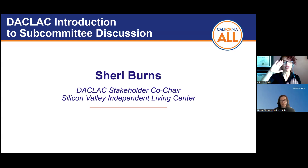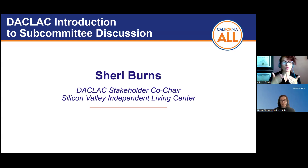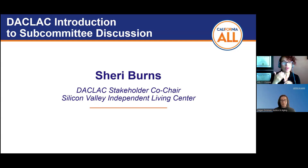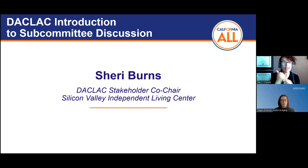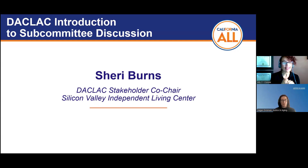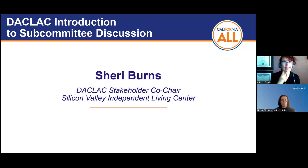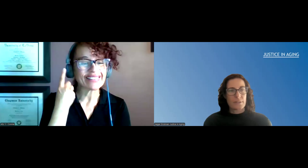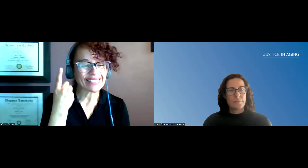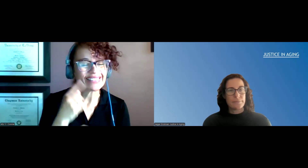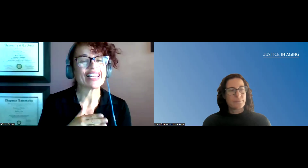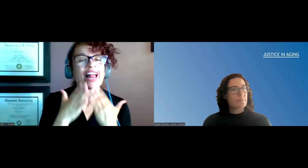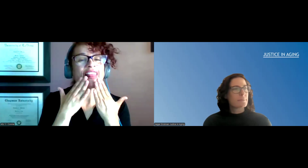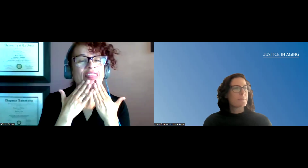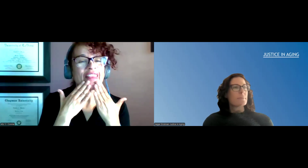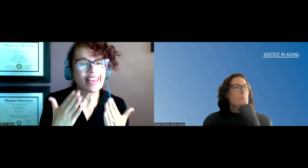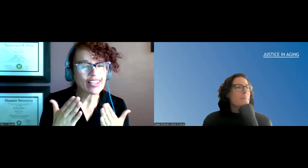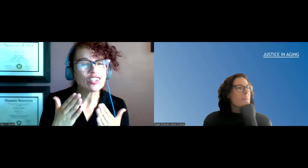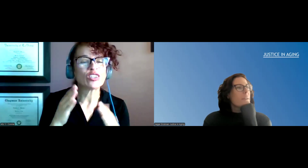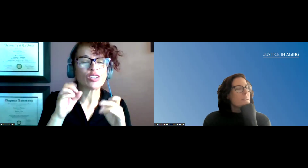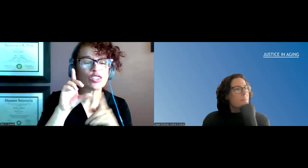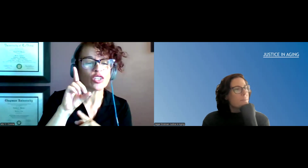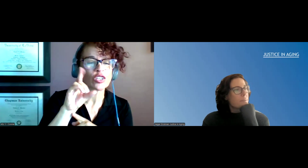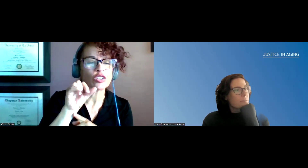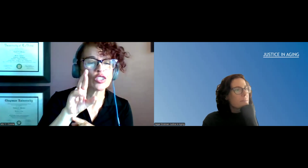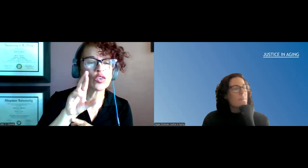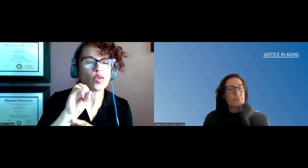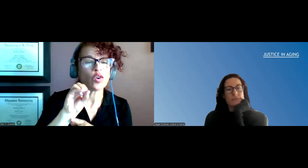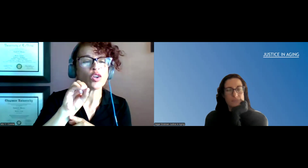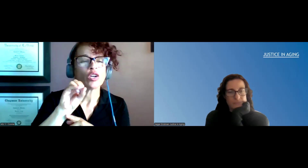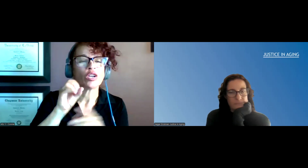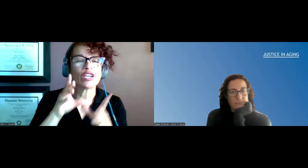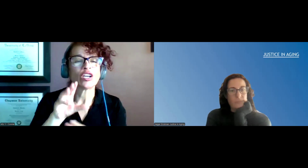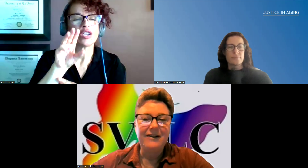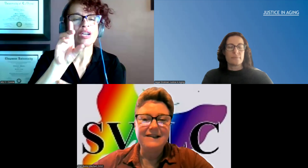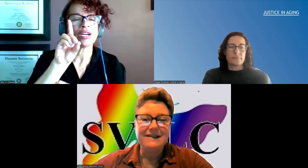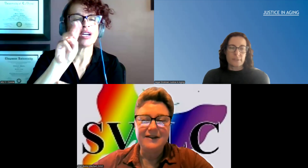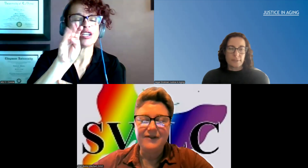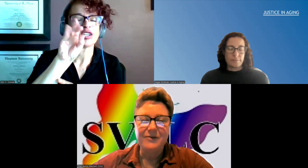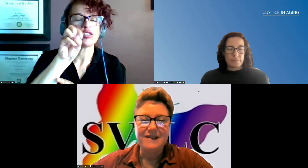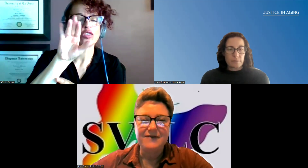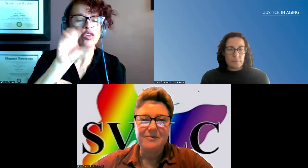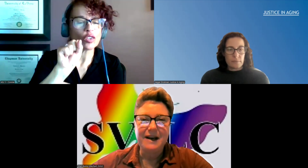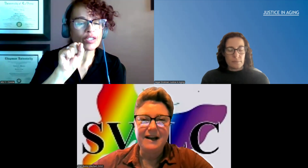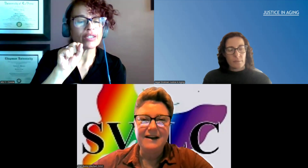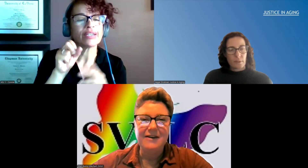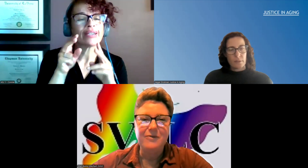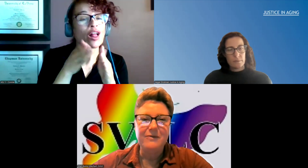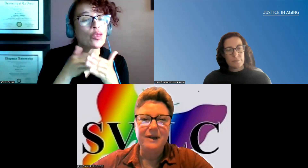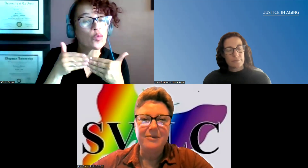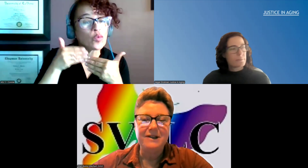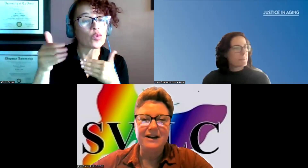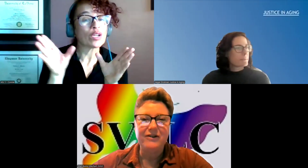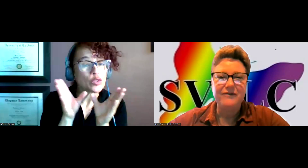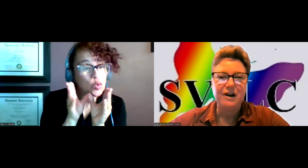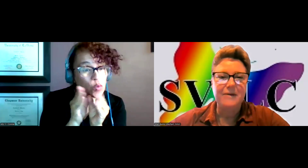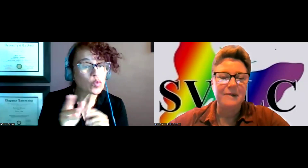everyone. Thank you, Agar. Thank you, Director DeMorris. Yeah, so now this for the rest of our meeting, we will